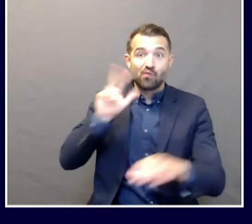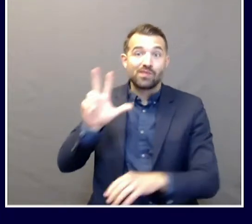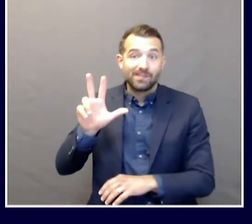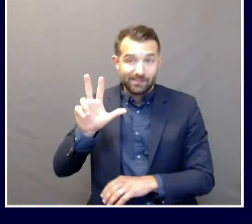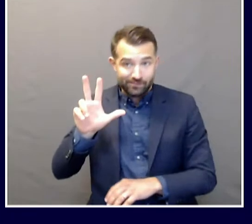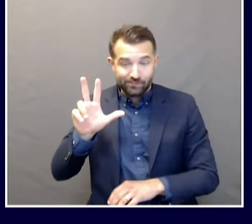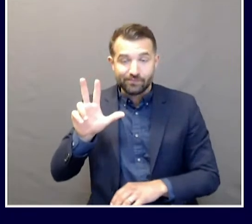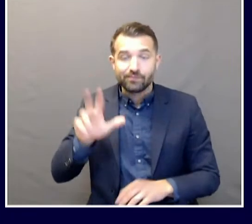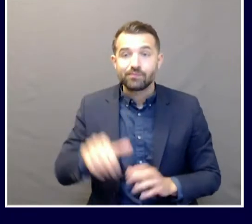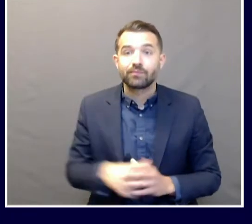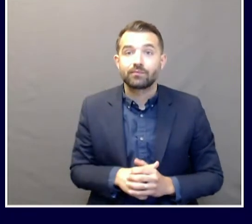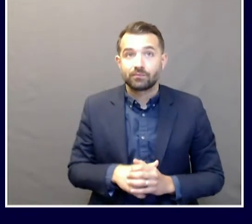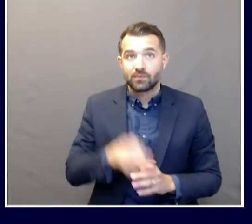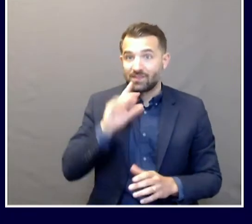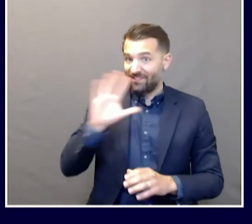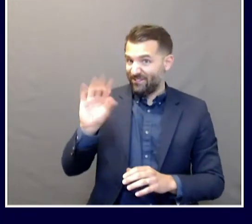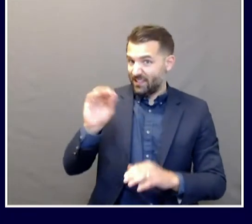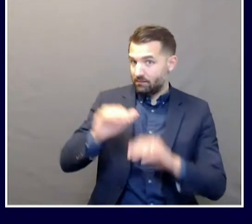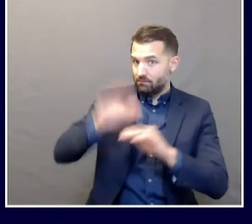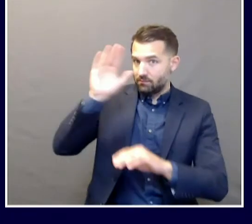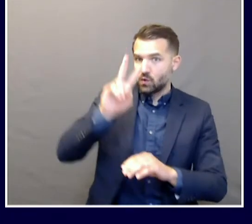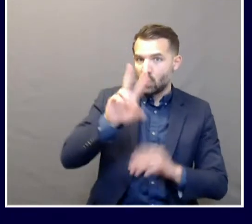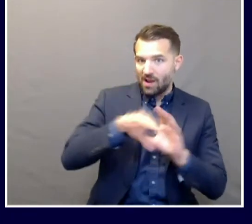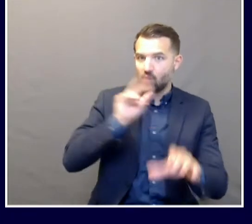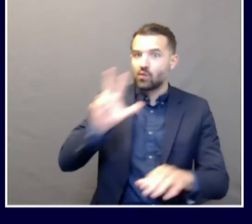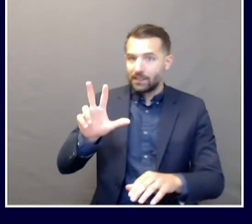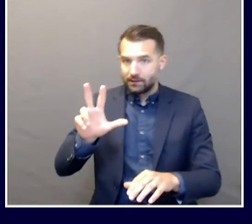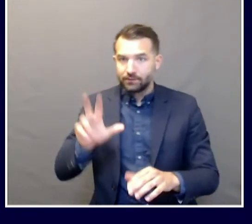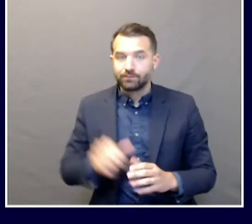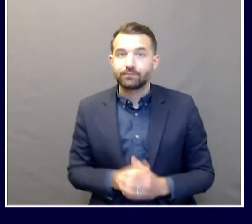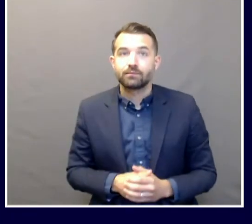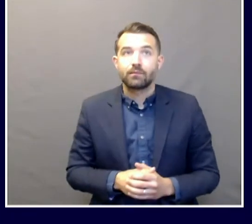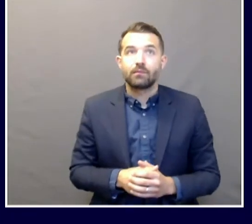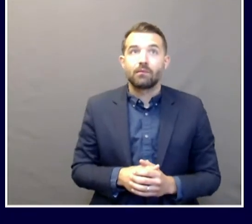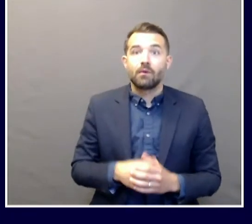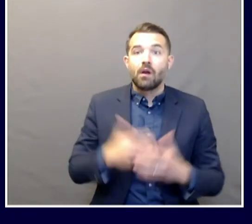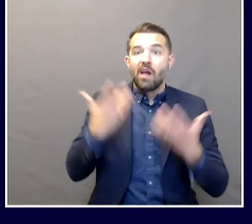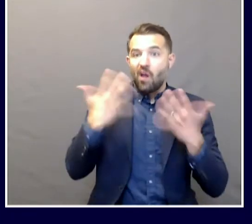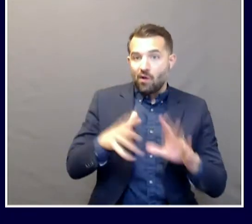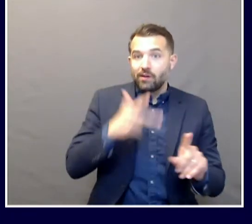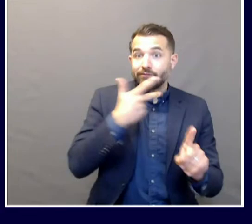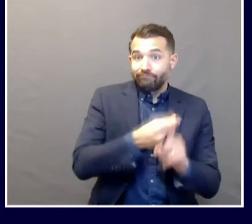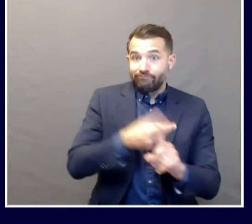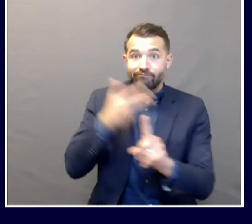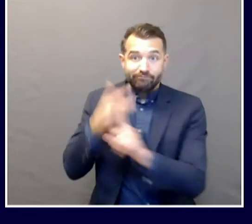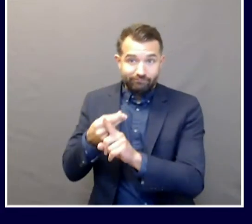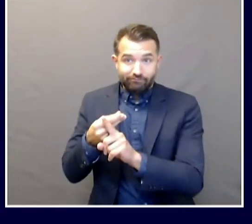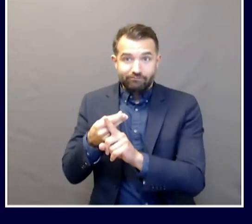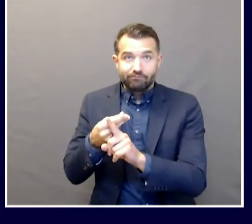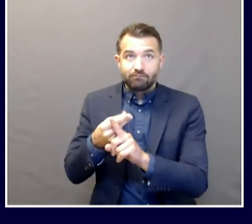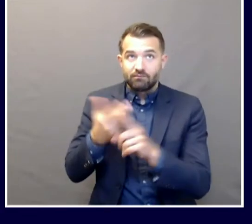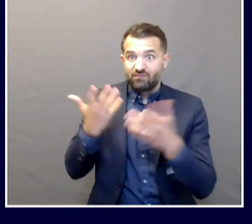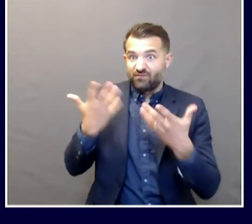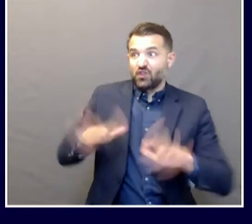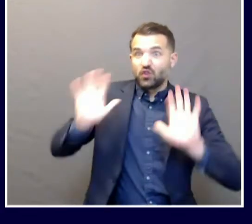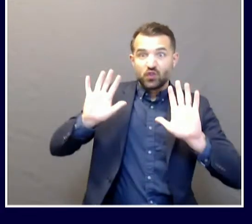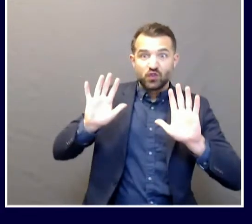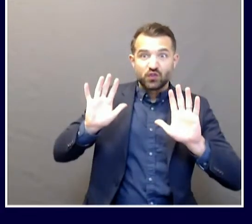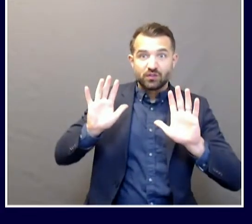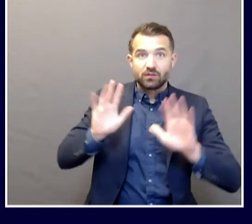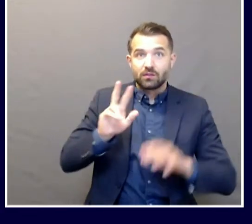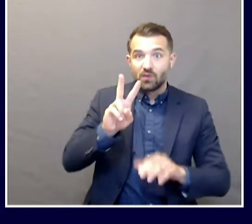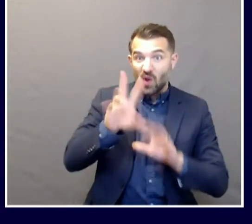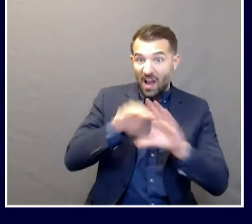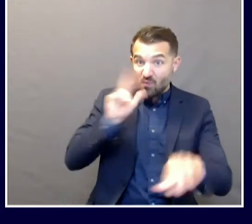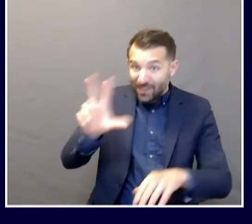aged 50 and over has received all the shots they need. 2 out of every 3 Maine person aged